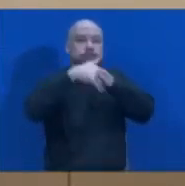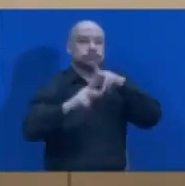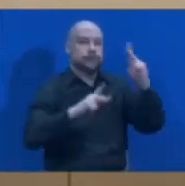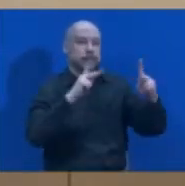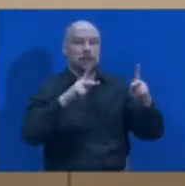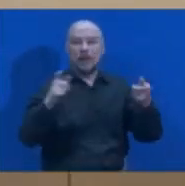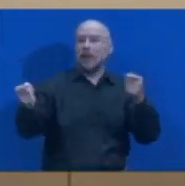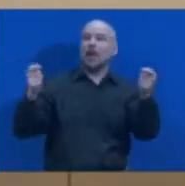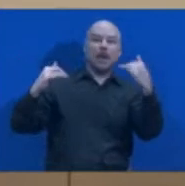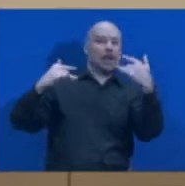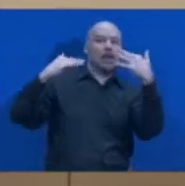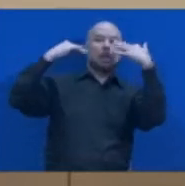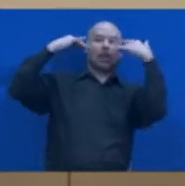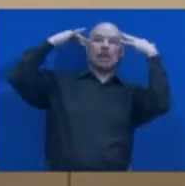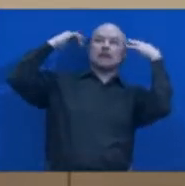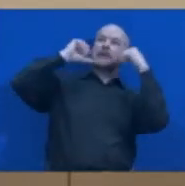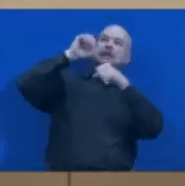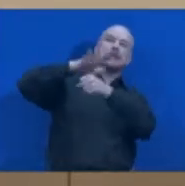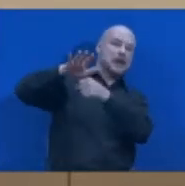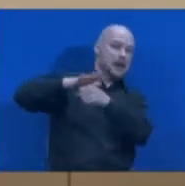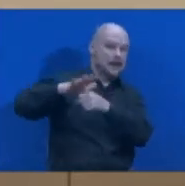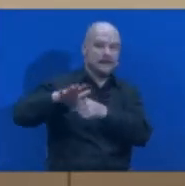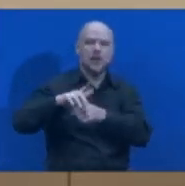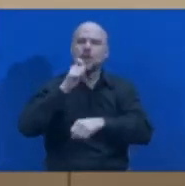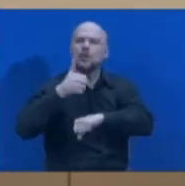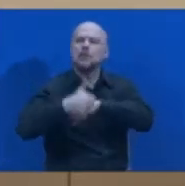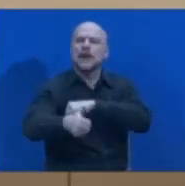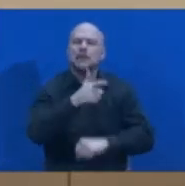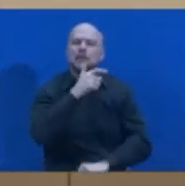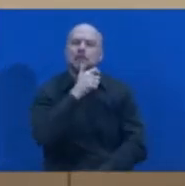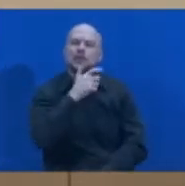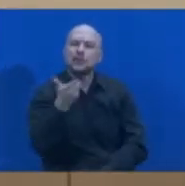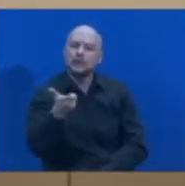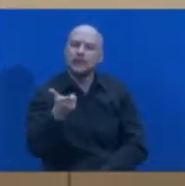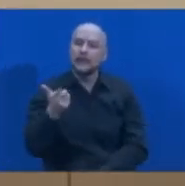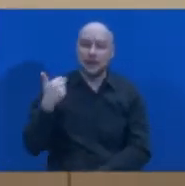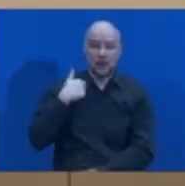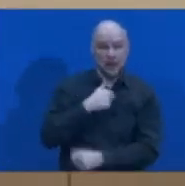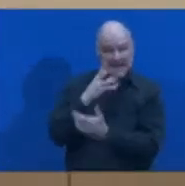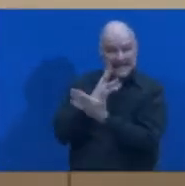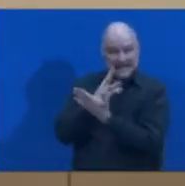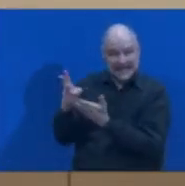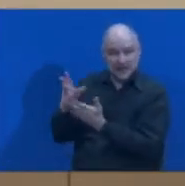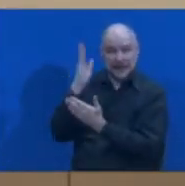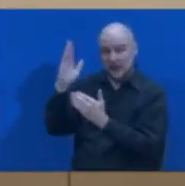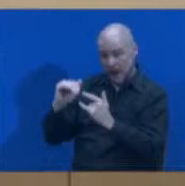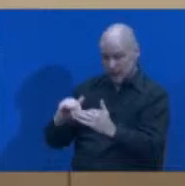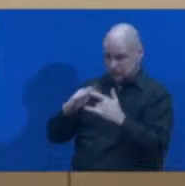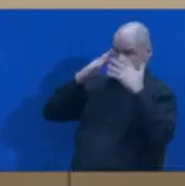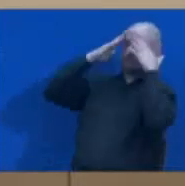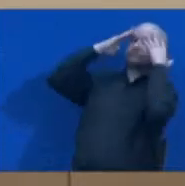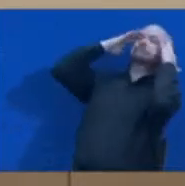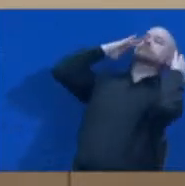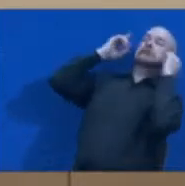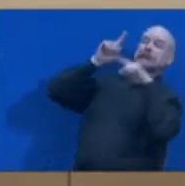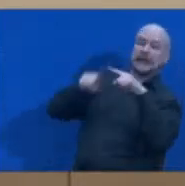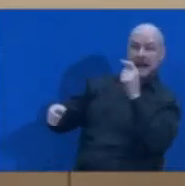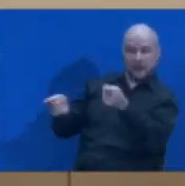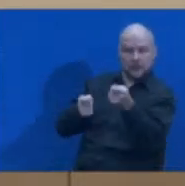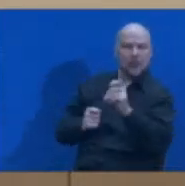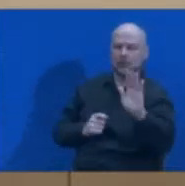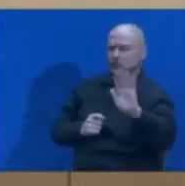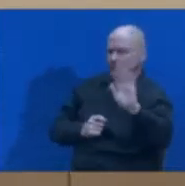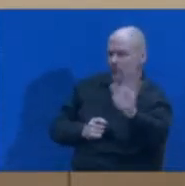I don't anticipate being overwhelmed in 6 weeks. We will know sooner than that whether we are seeing increases, and we'll